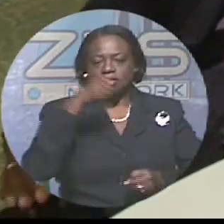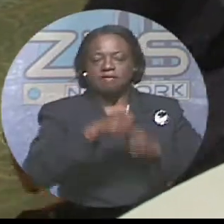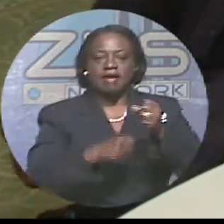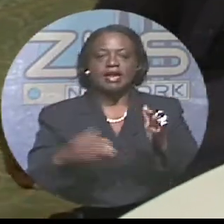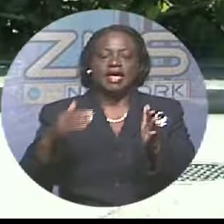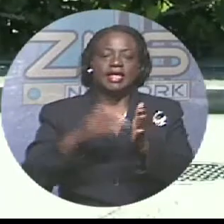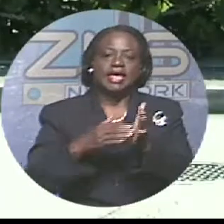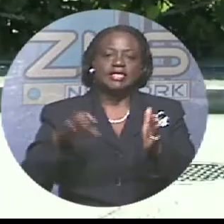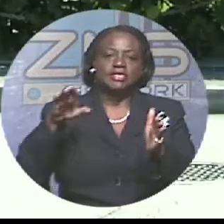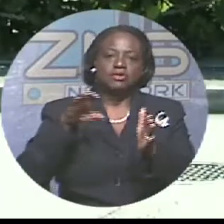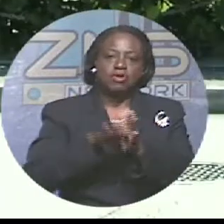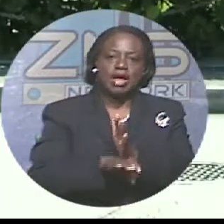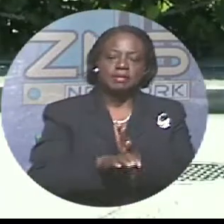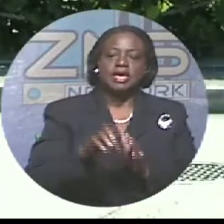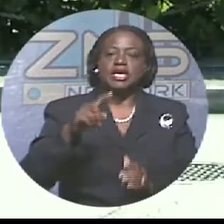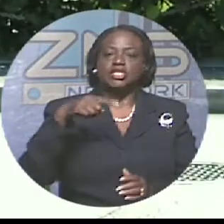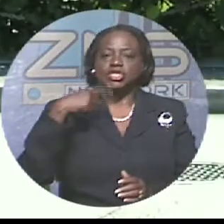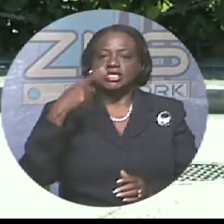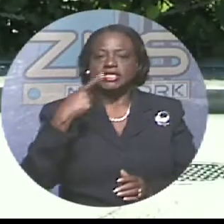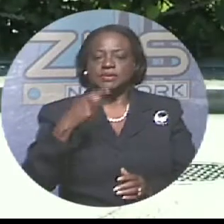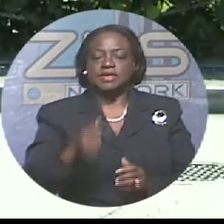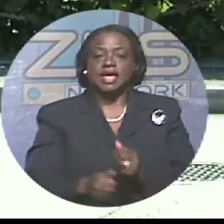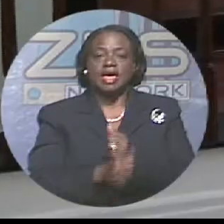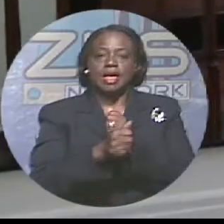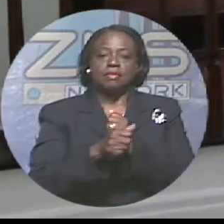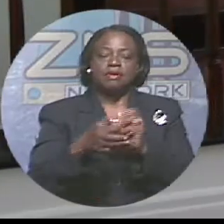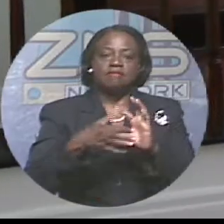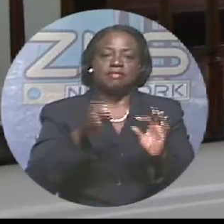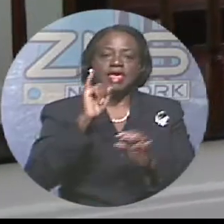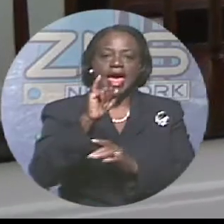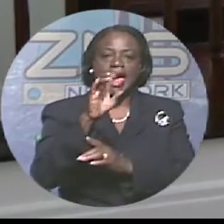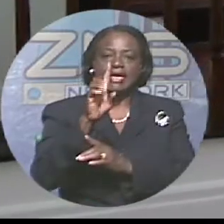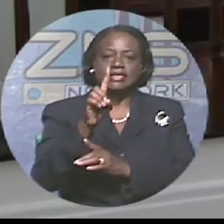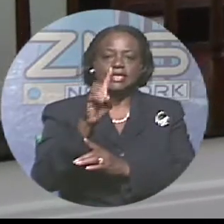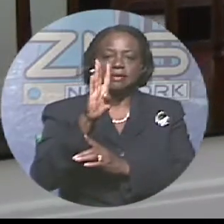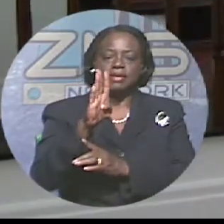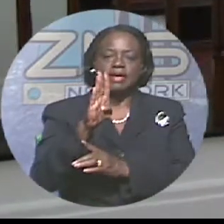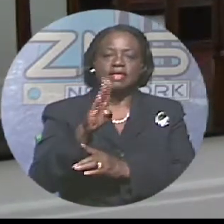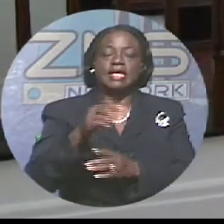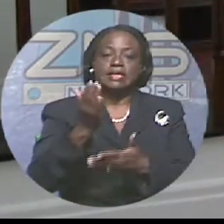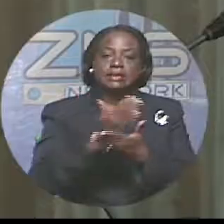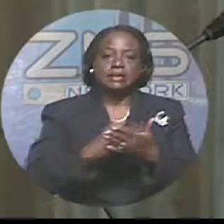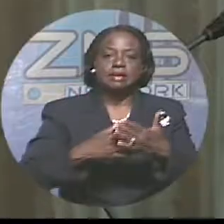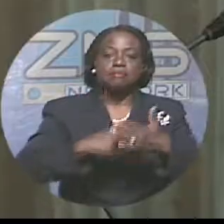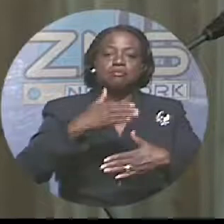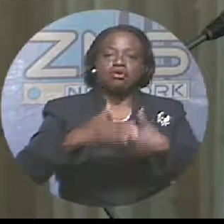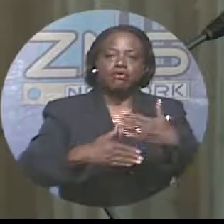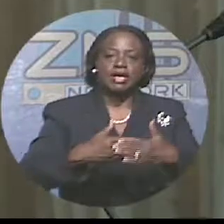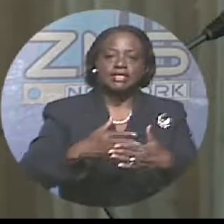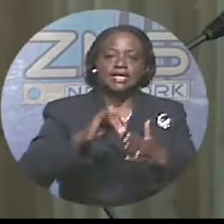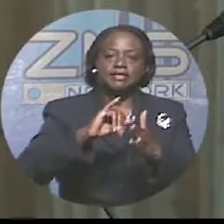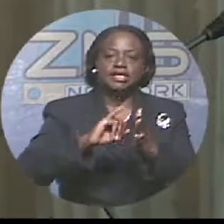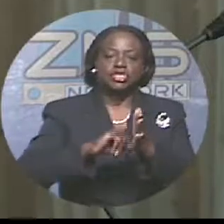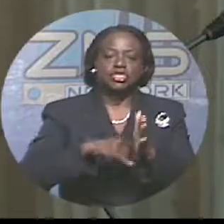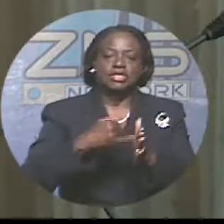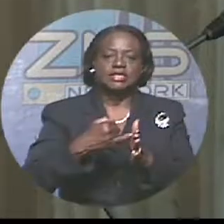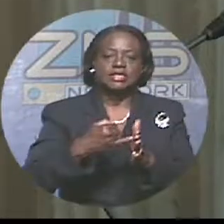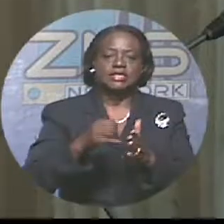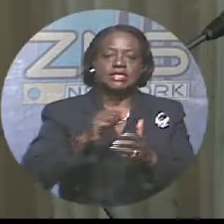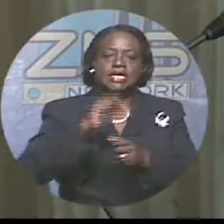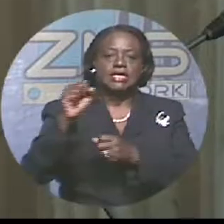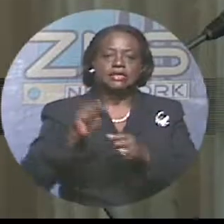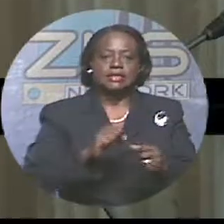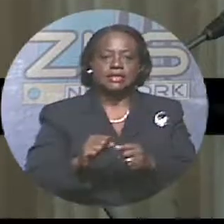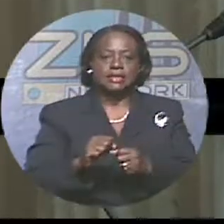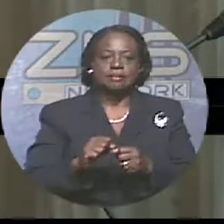Gibson acknowledged that with the assistance from the IDB, there has been some progress in the justice system. We secured convictions